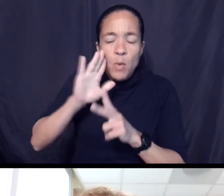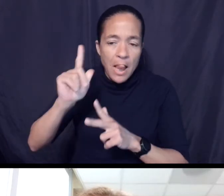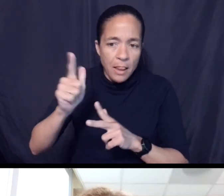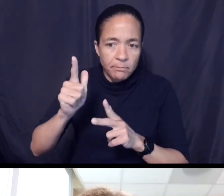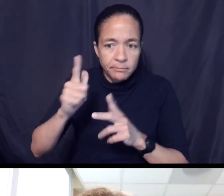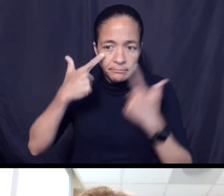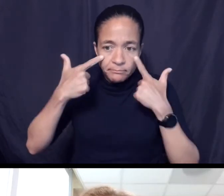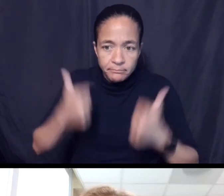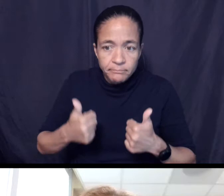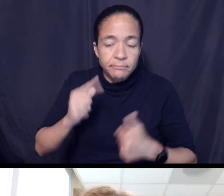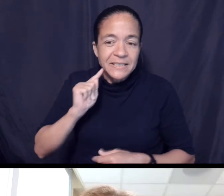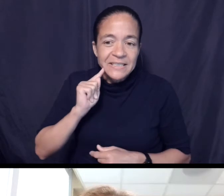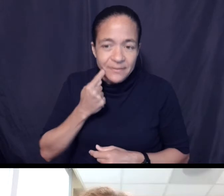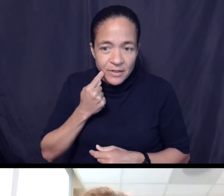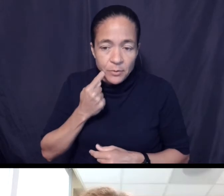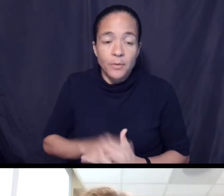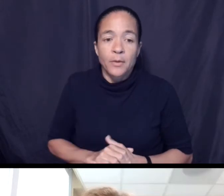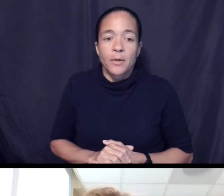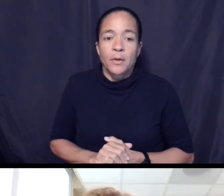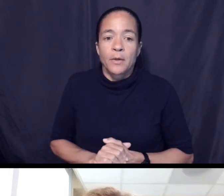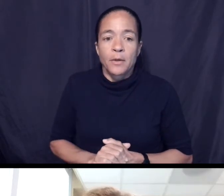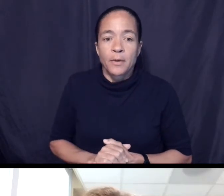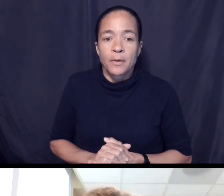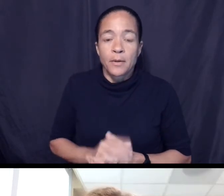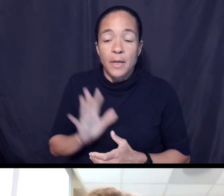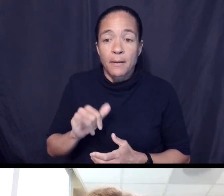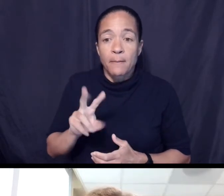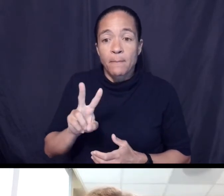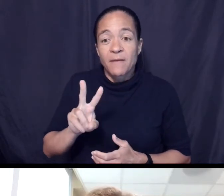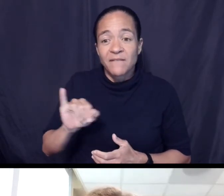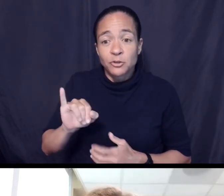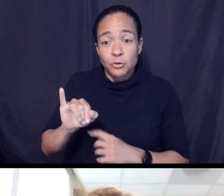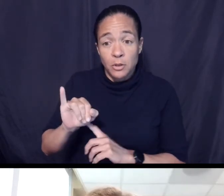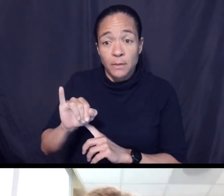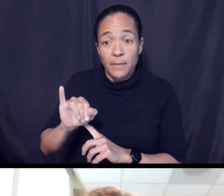severe visual impairment. And these vision impairment